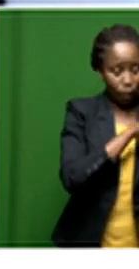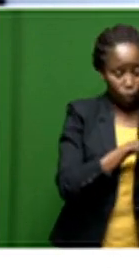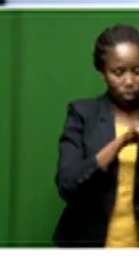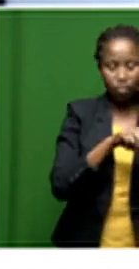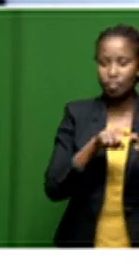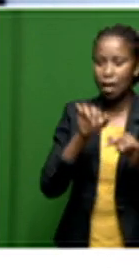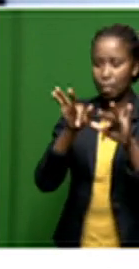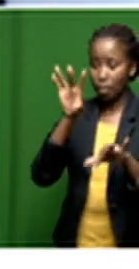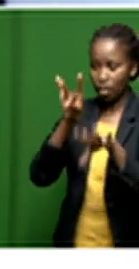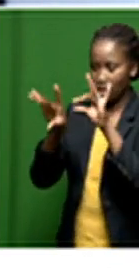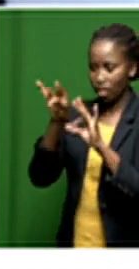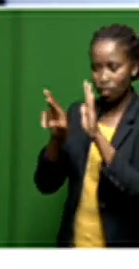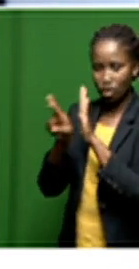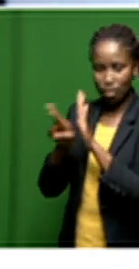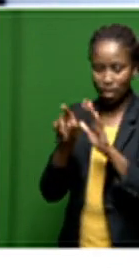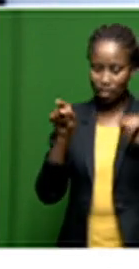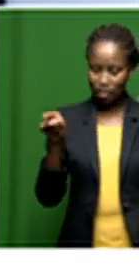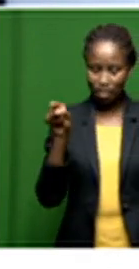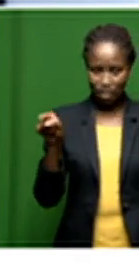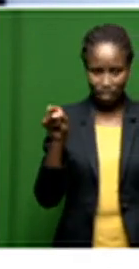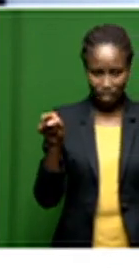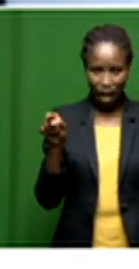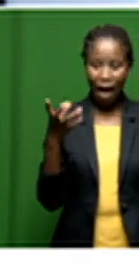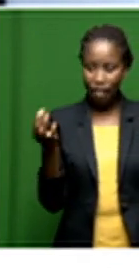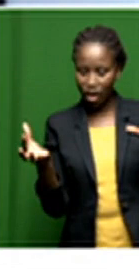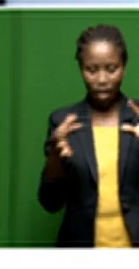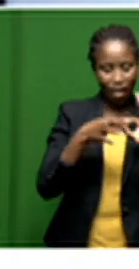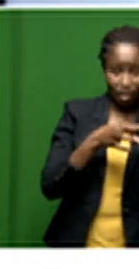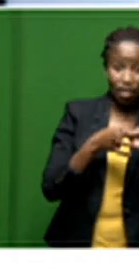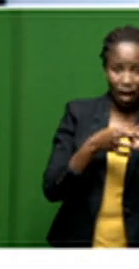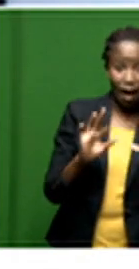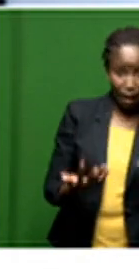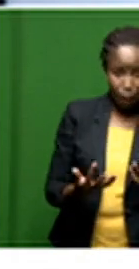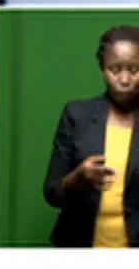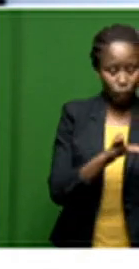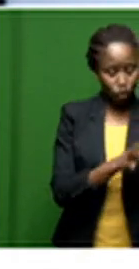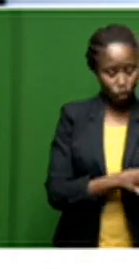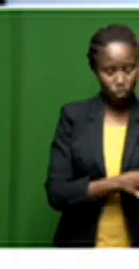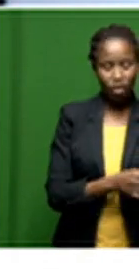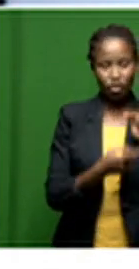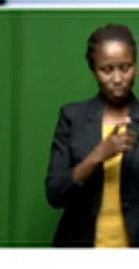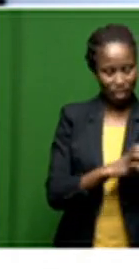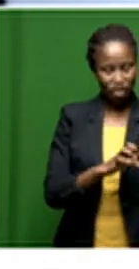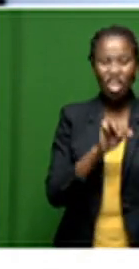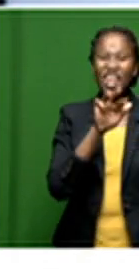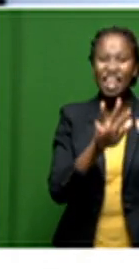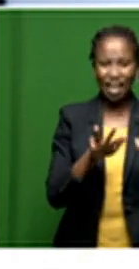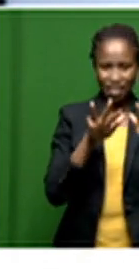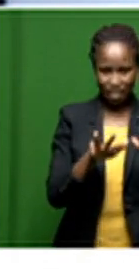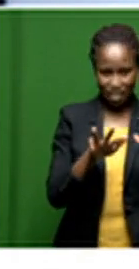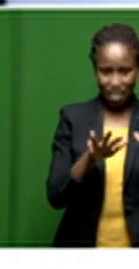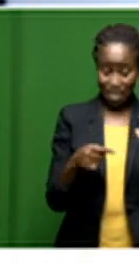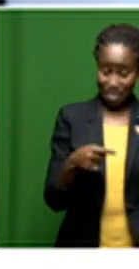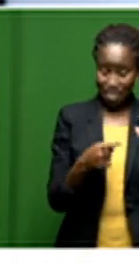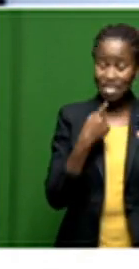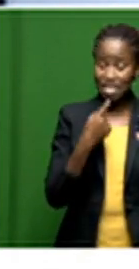nomination process. Yeah. And the reason, Leanne, being that the Constitution in Section 19 directly